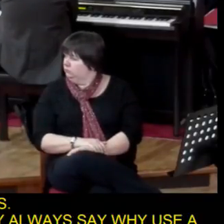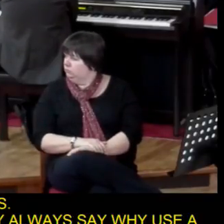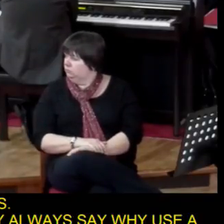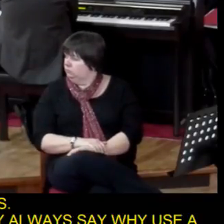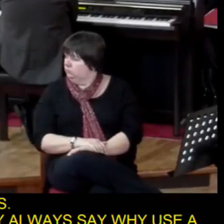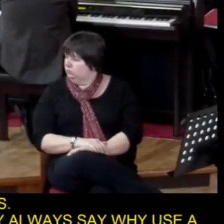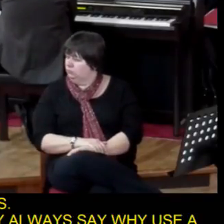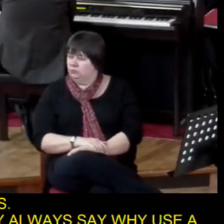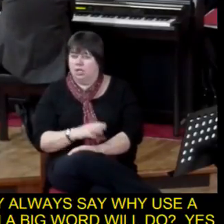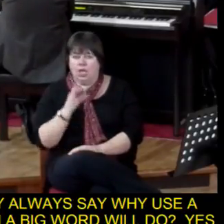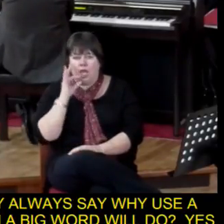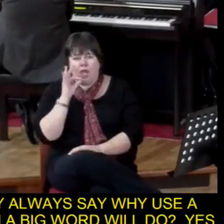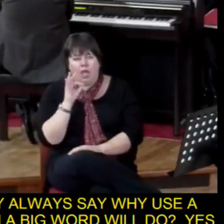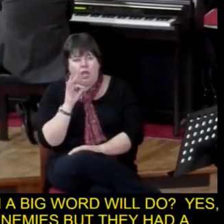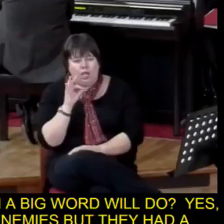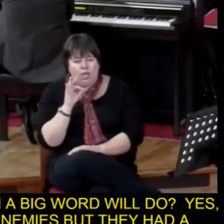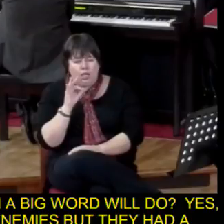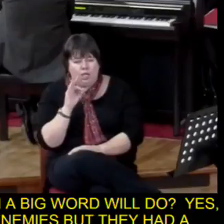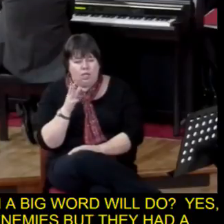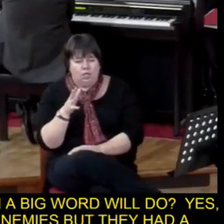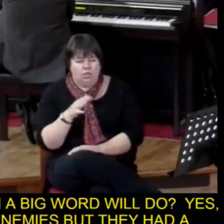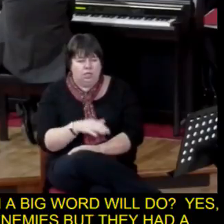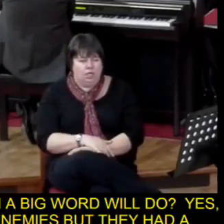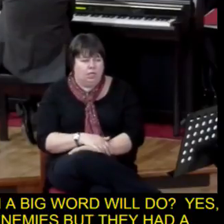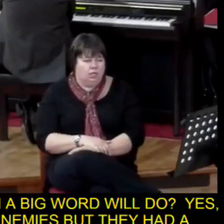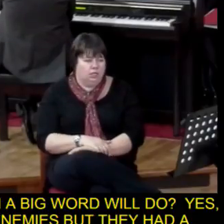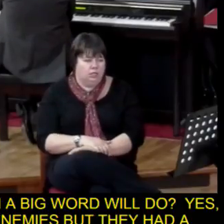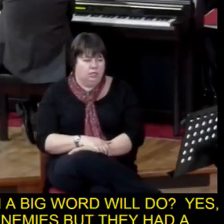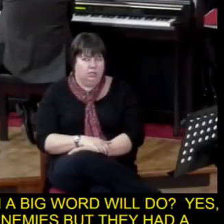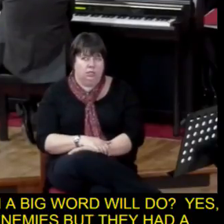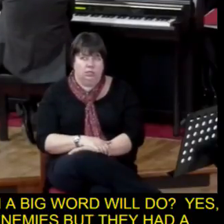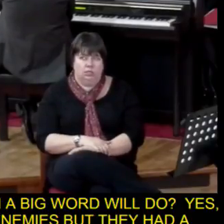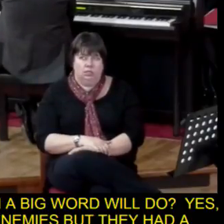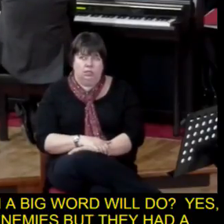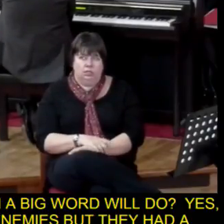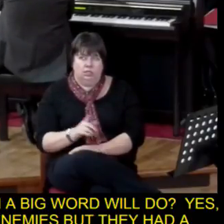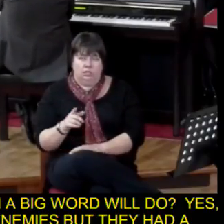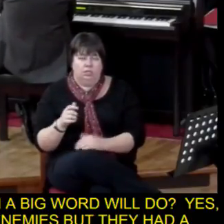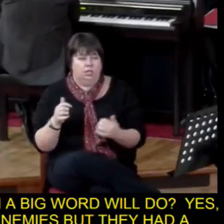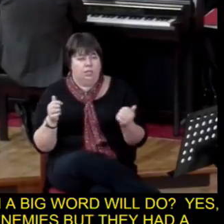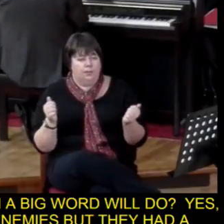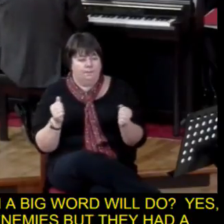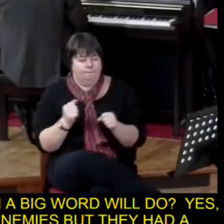Because they dropped jugs and they waved fire and